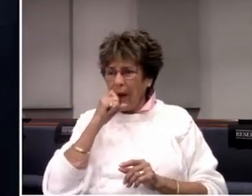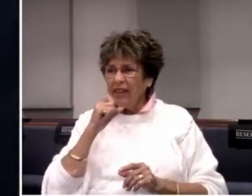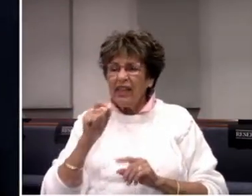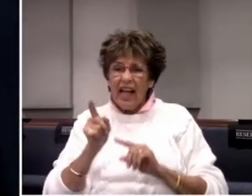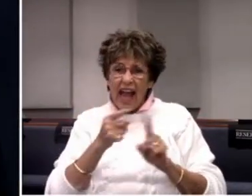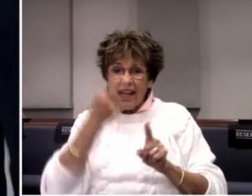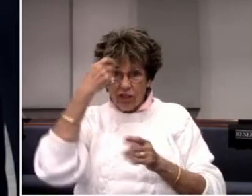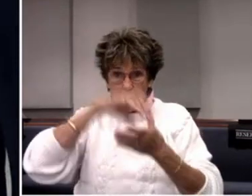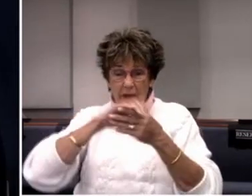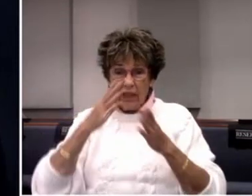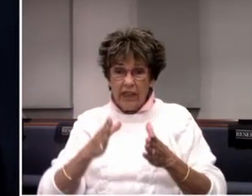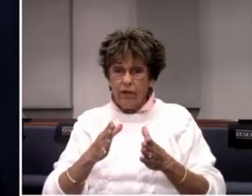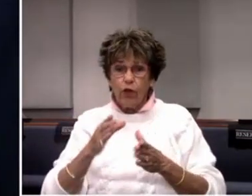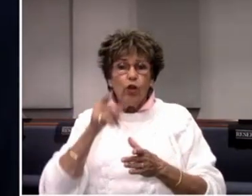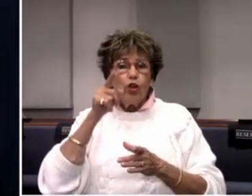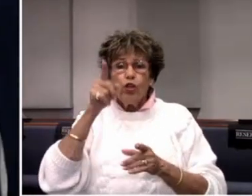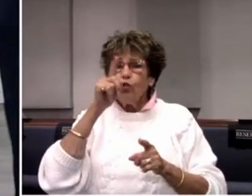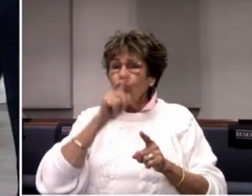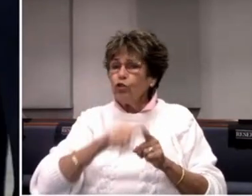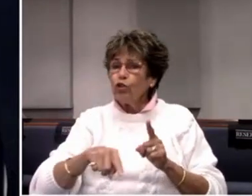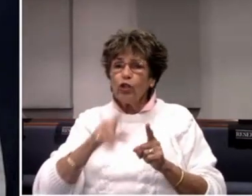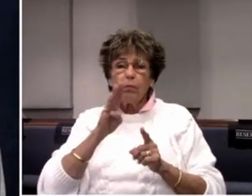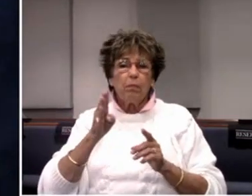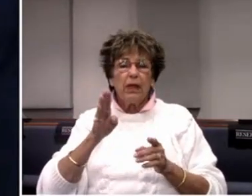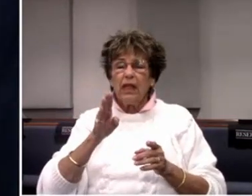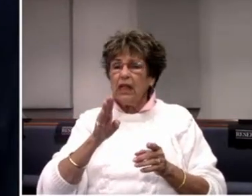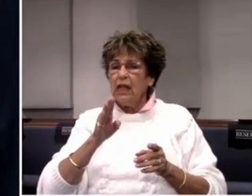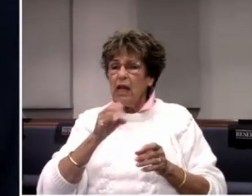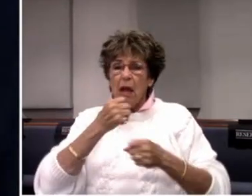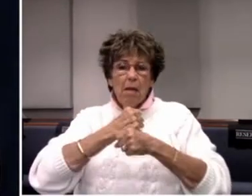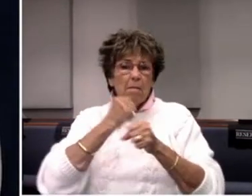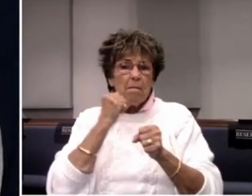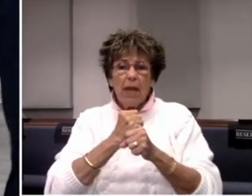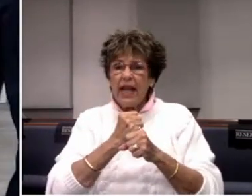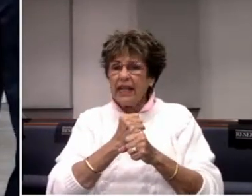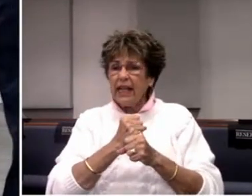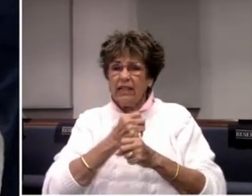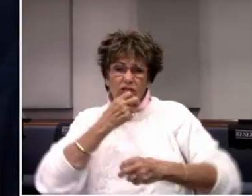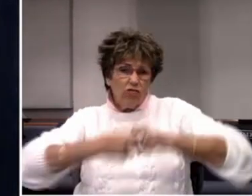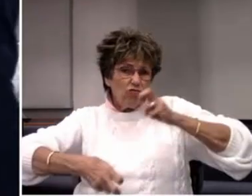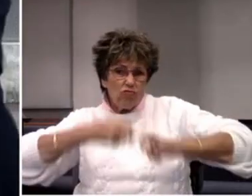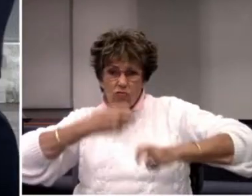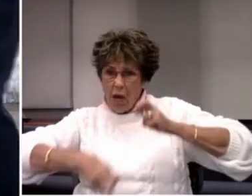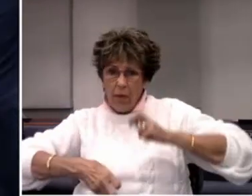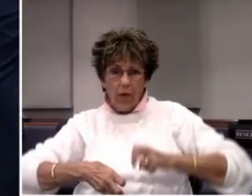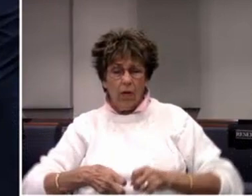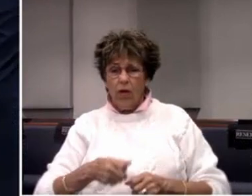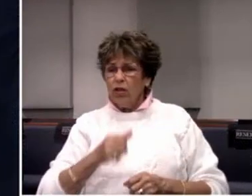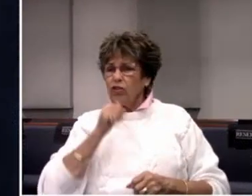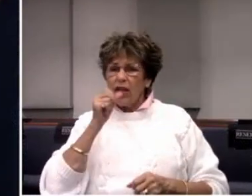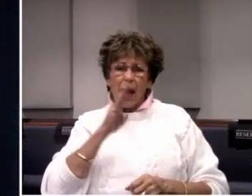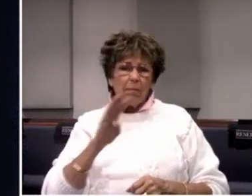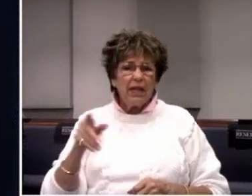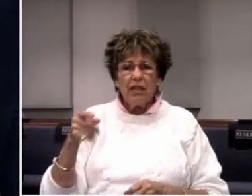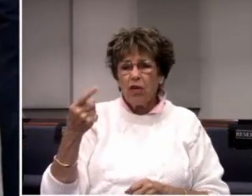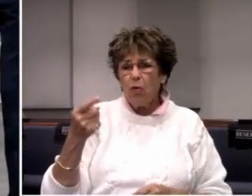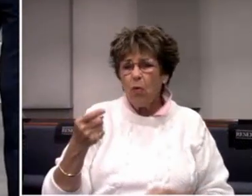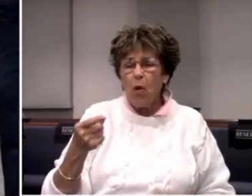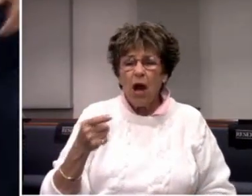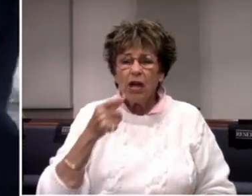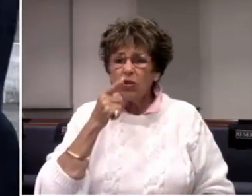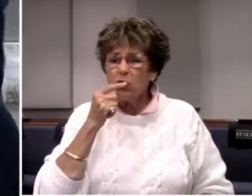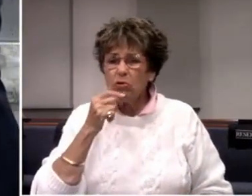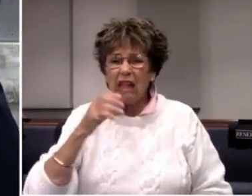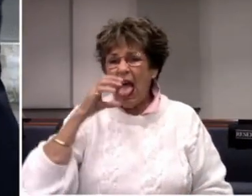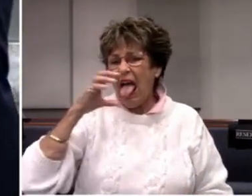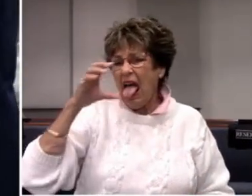believer in humanity, you should not be a troublemaker. You should not be the guy disrupting peace. You should not be the loudmouth. You should not be the guy arrested. You should not be